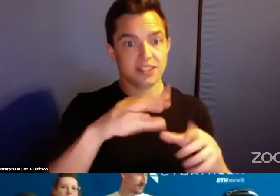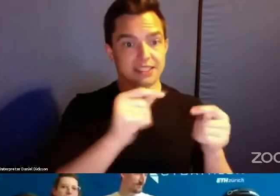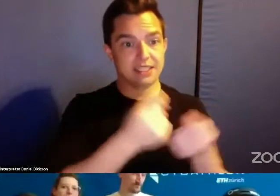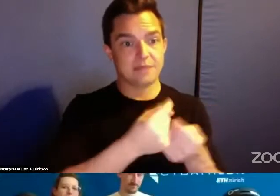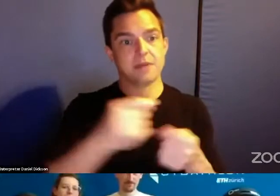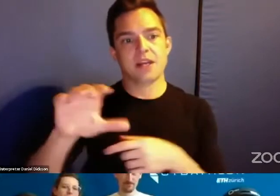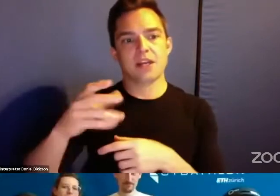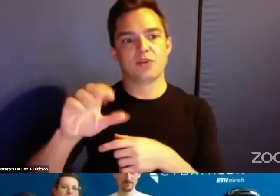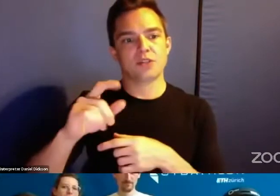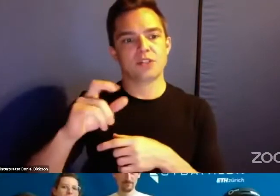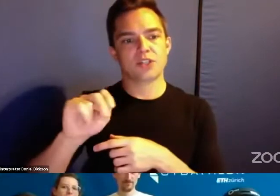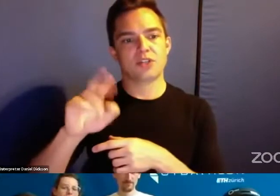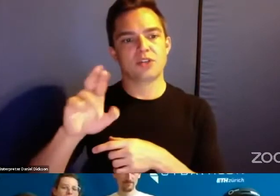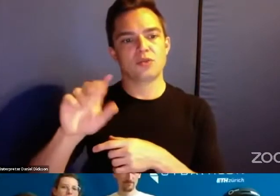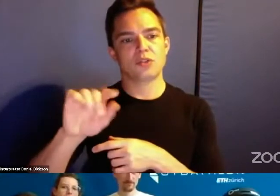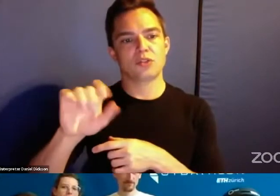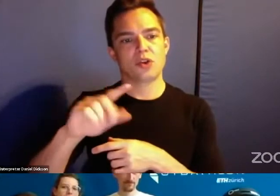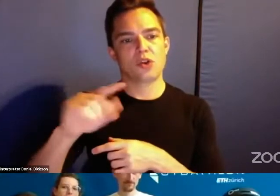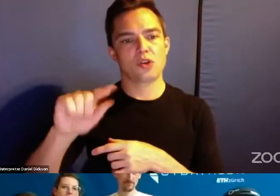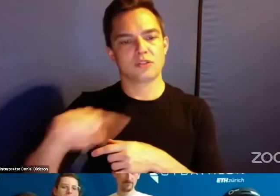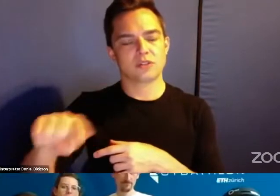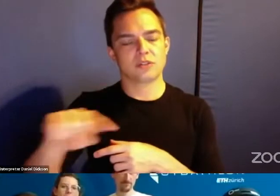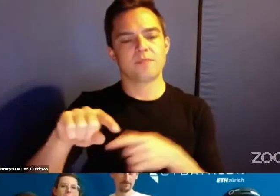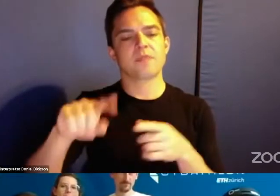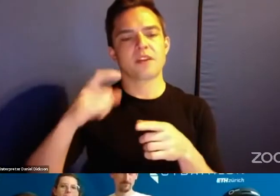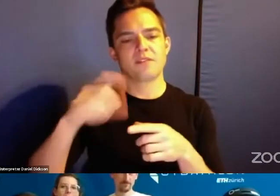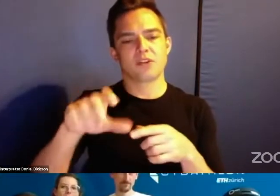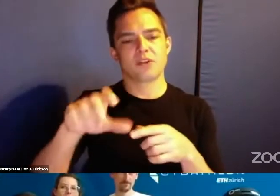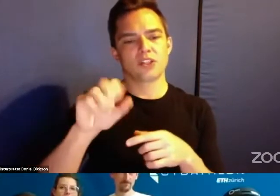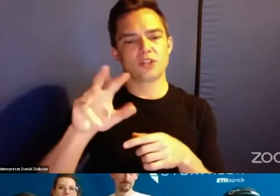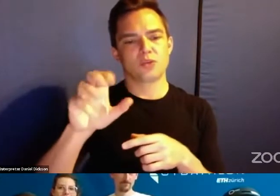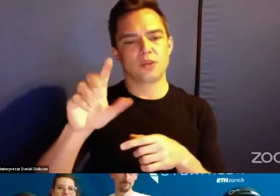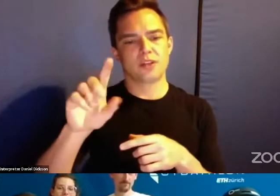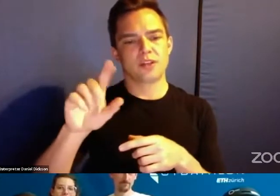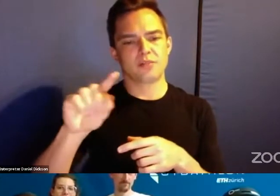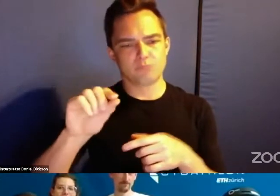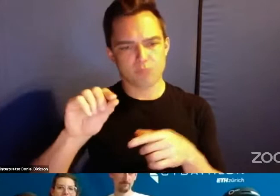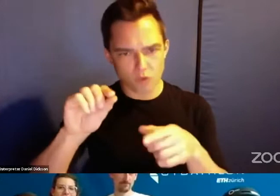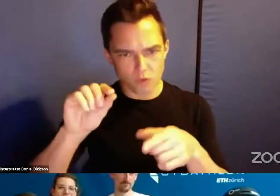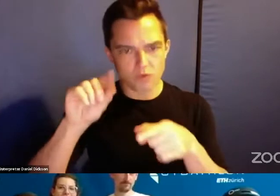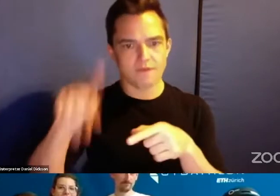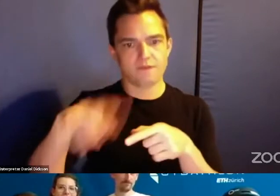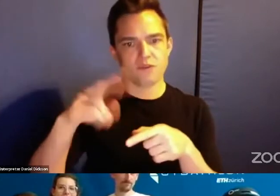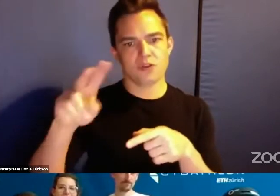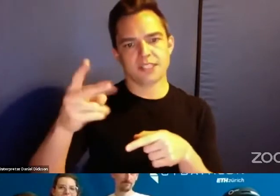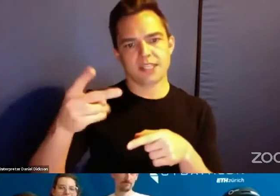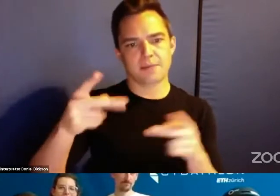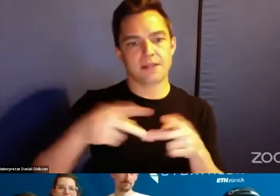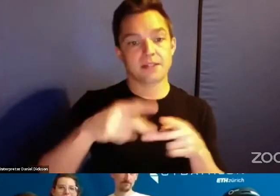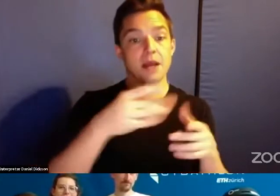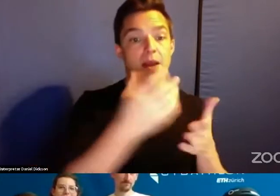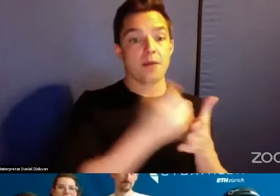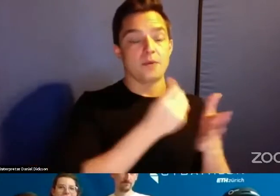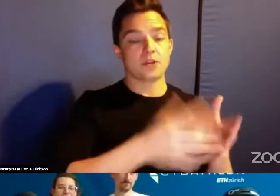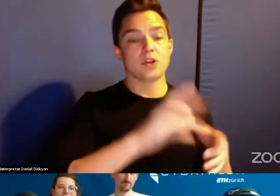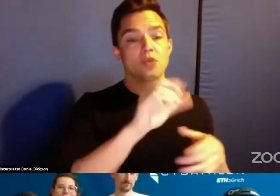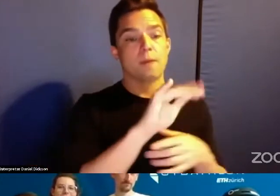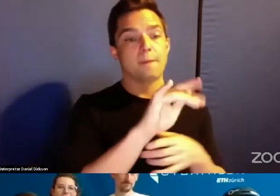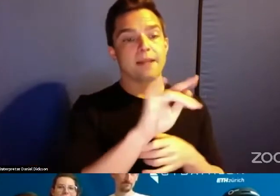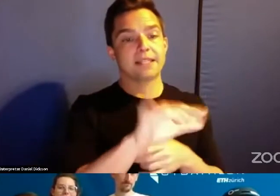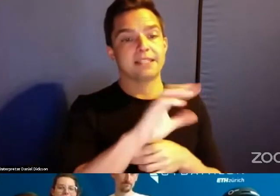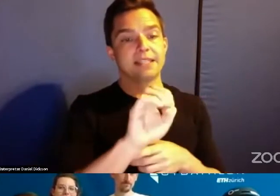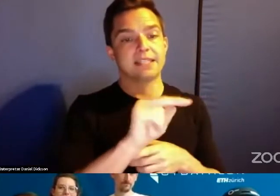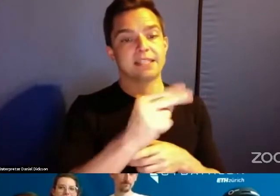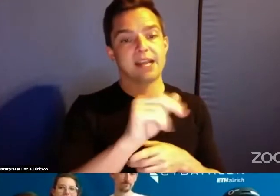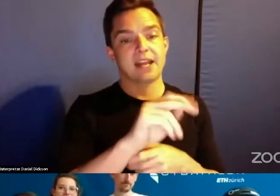from Heat 1 to Heat 2. But the winners are Robility Enhanced, and I believe they're ready for a quick chat with us here